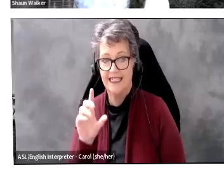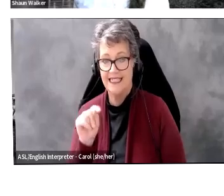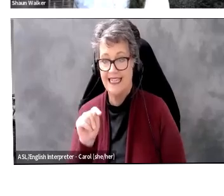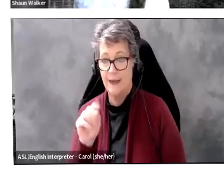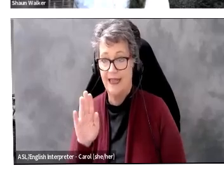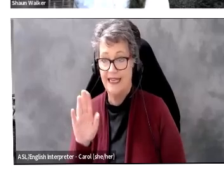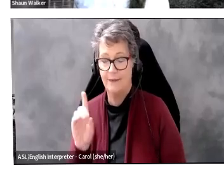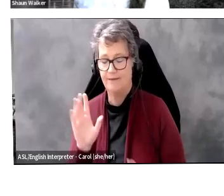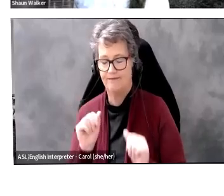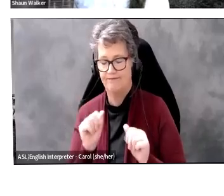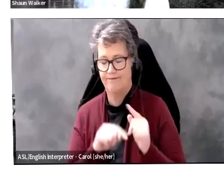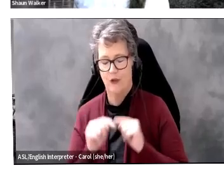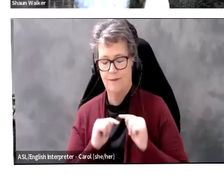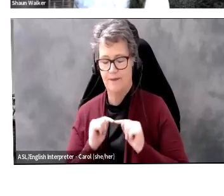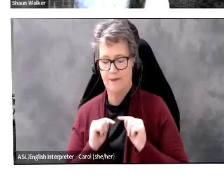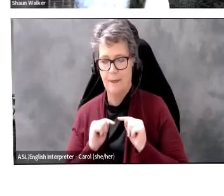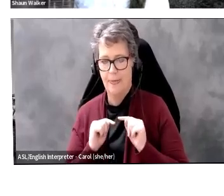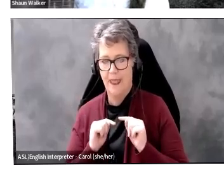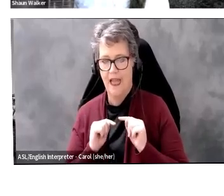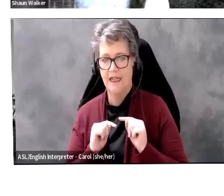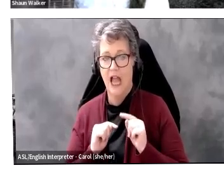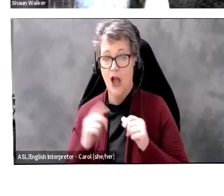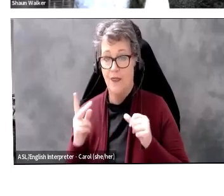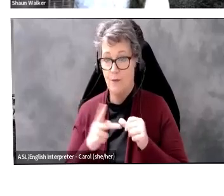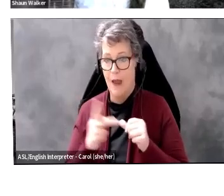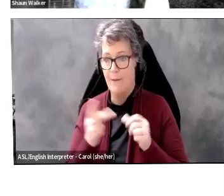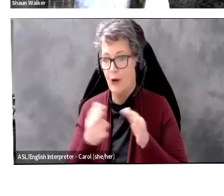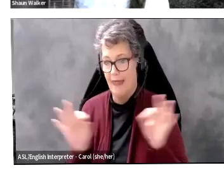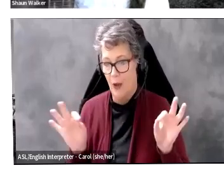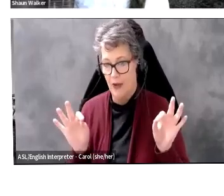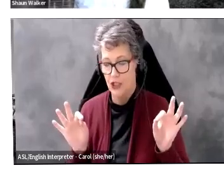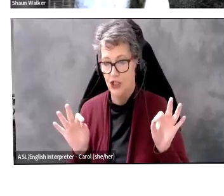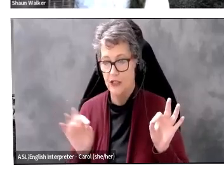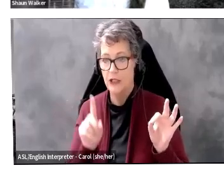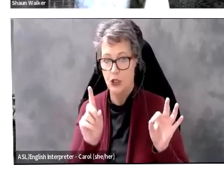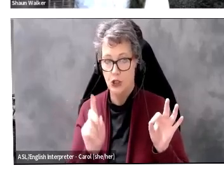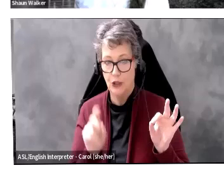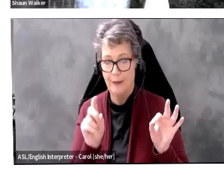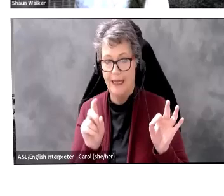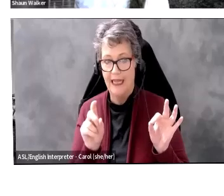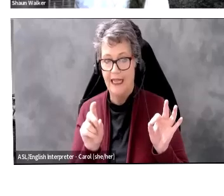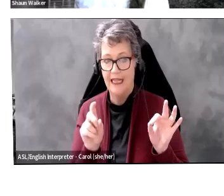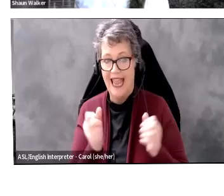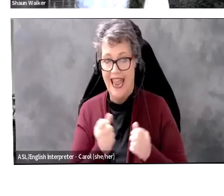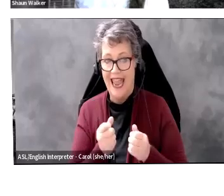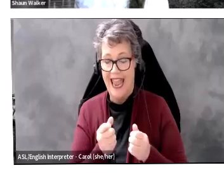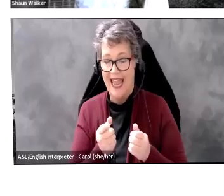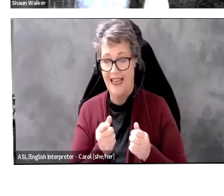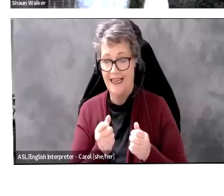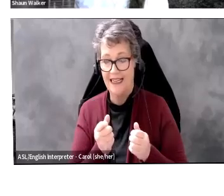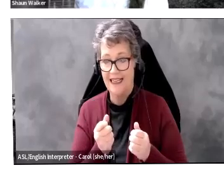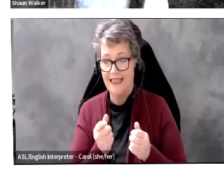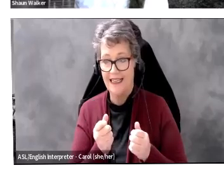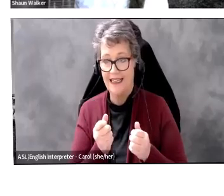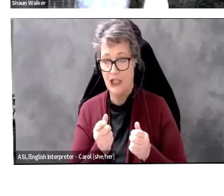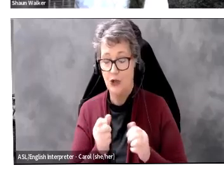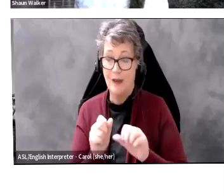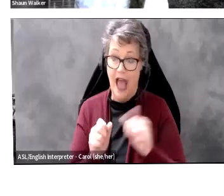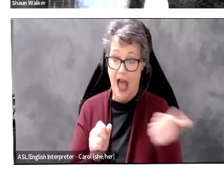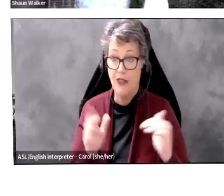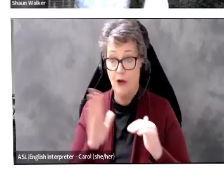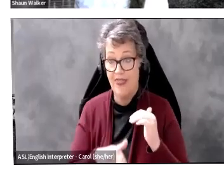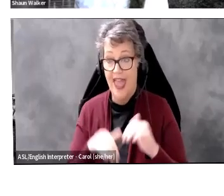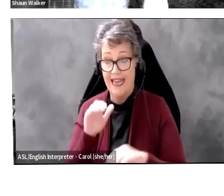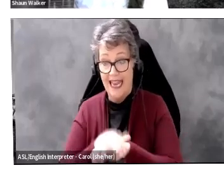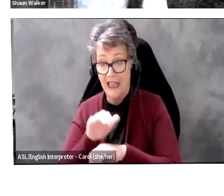TBD, the primary language should be anything other than English or